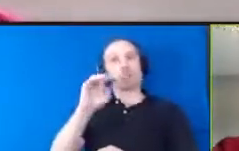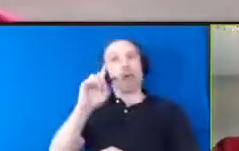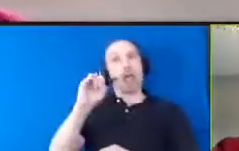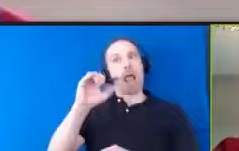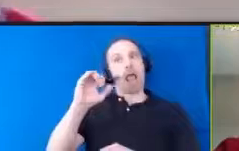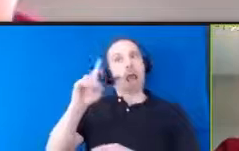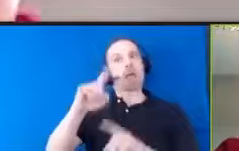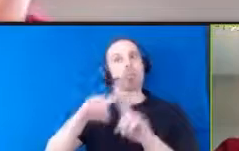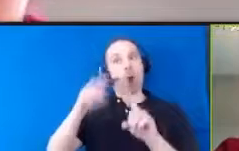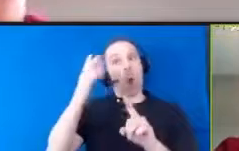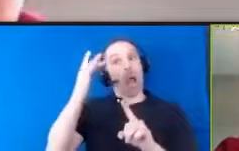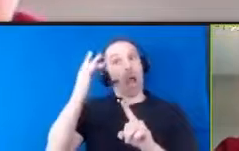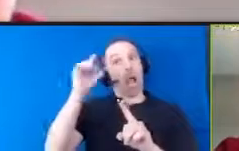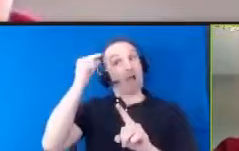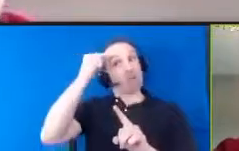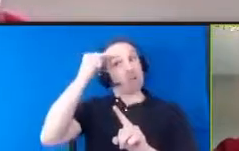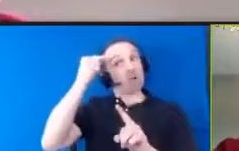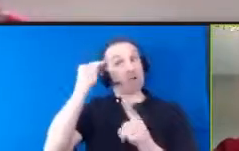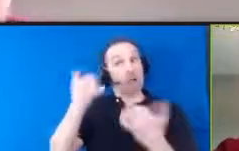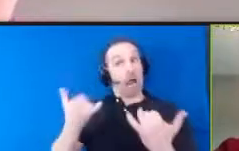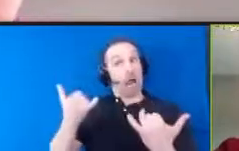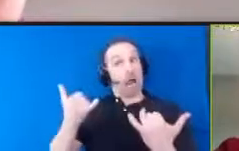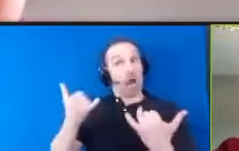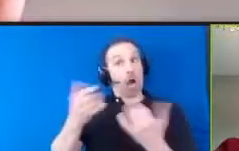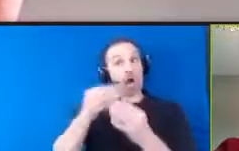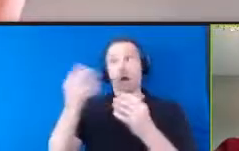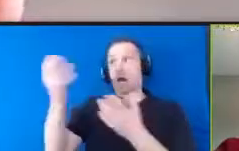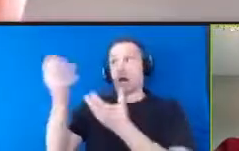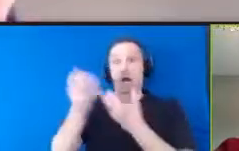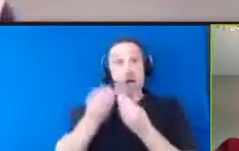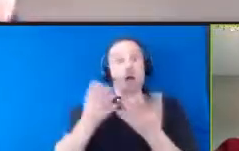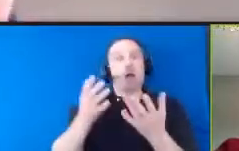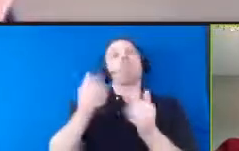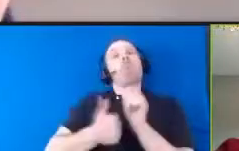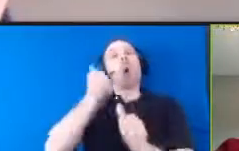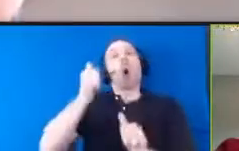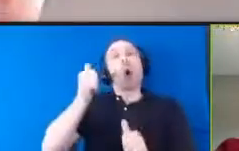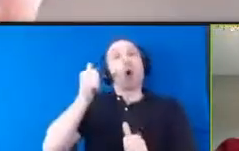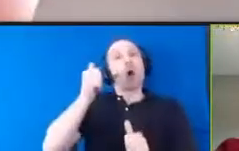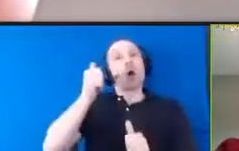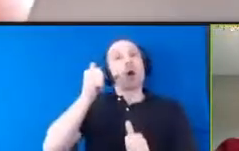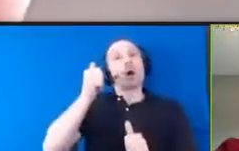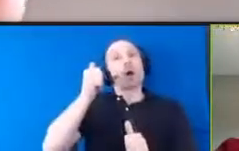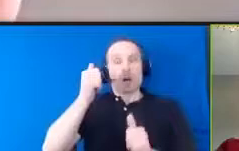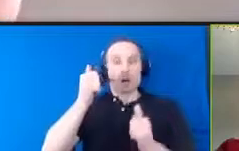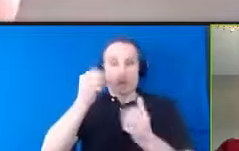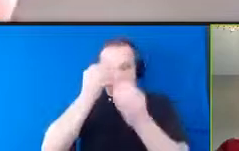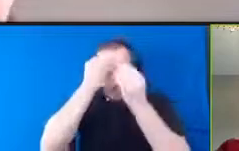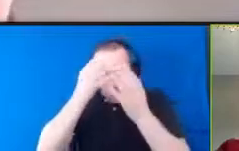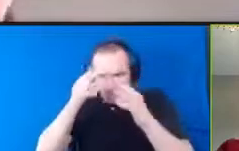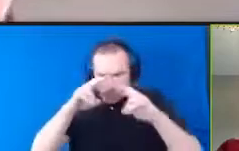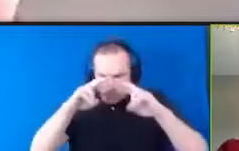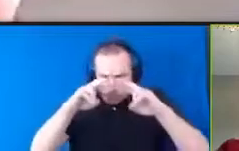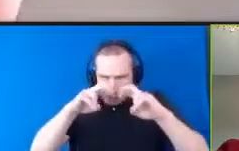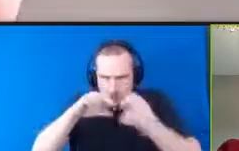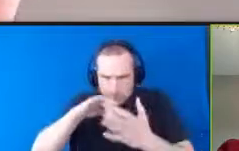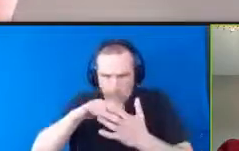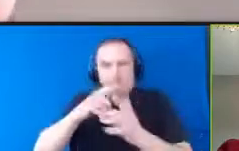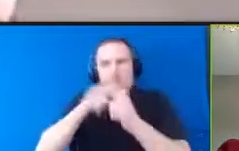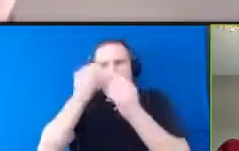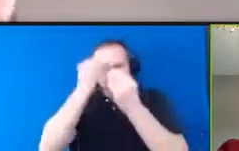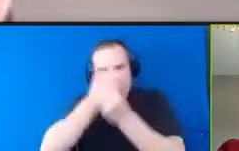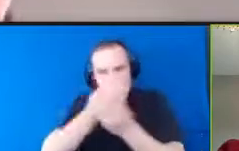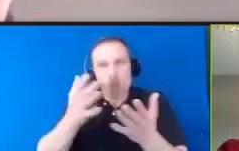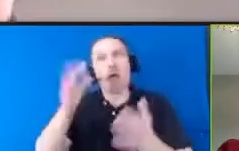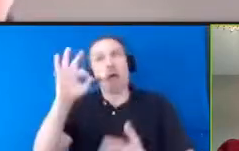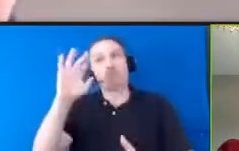typically the companies study a vaccine, submit the data, and then once it's approved by the Food and Drug Administration, they